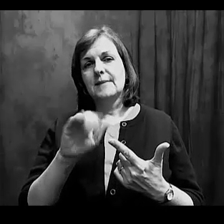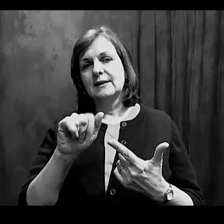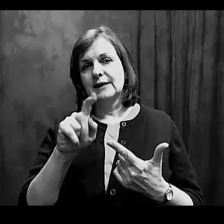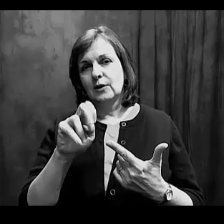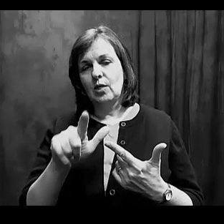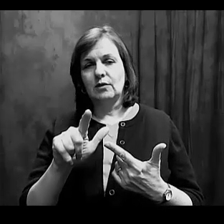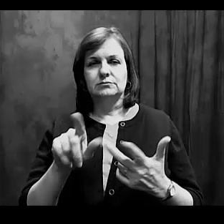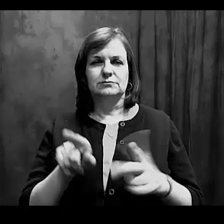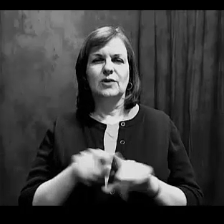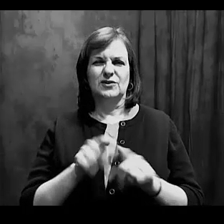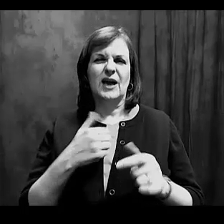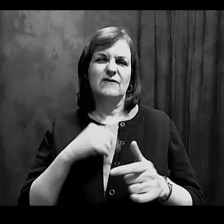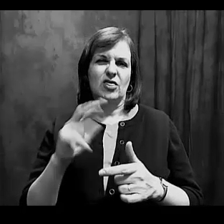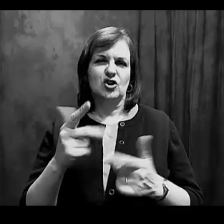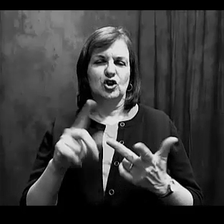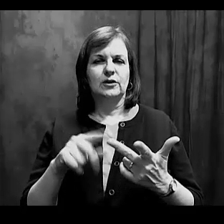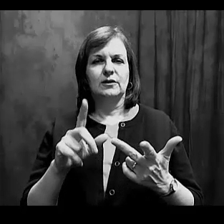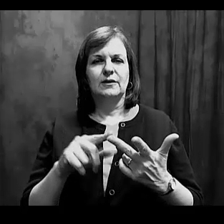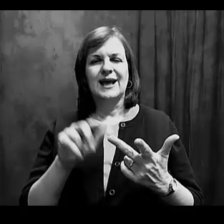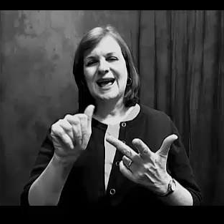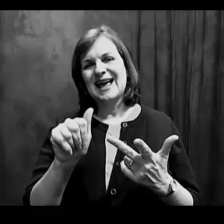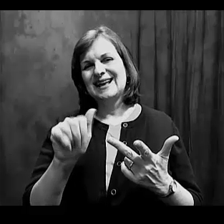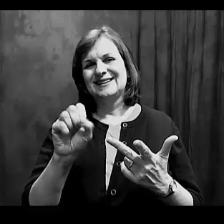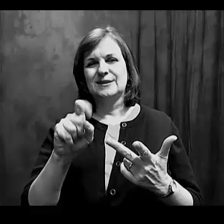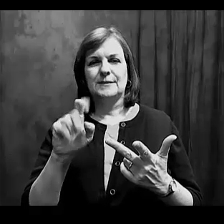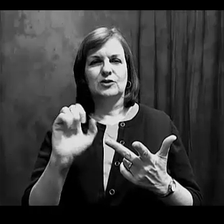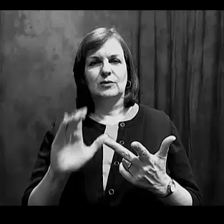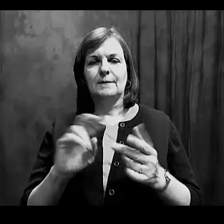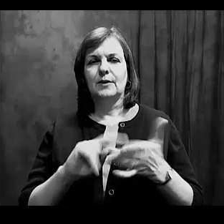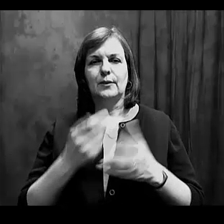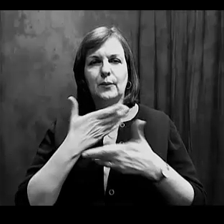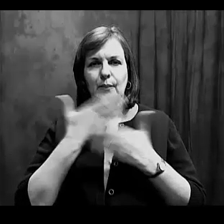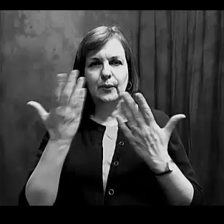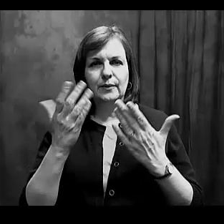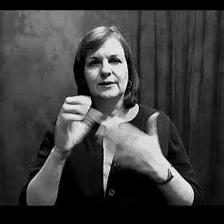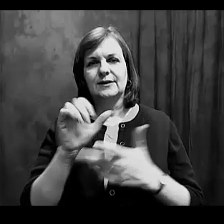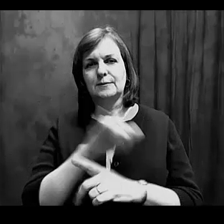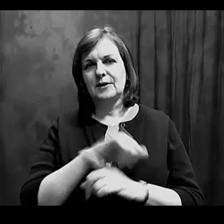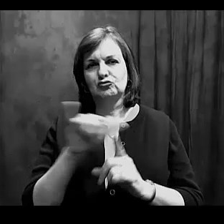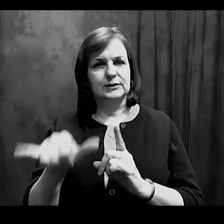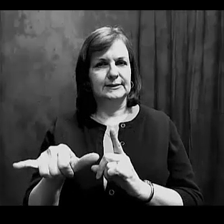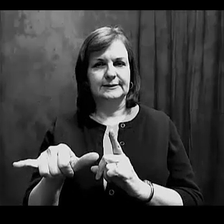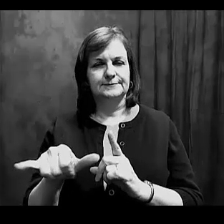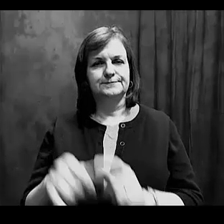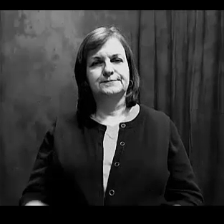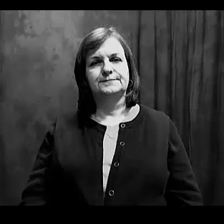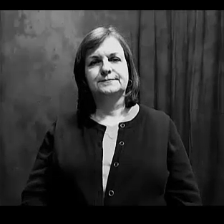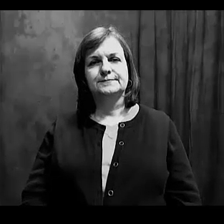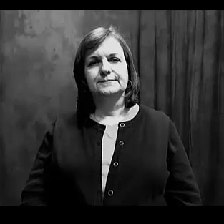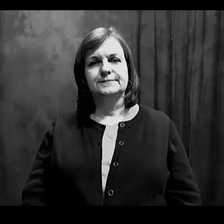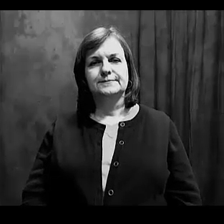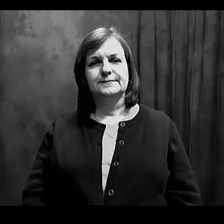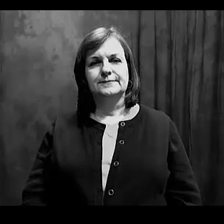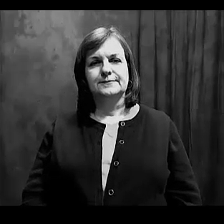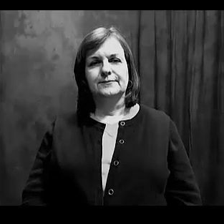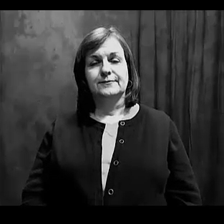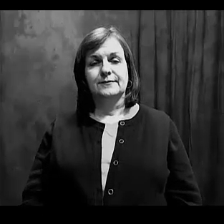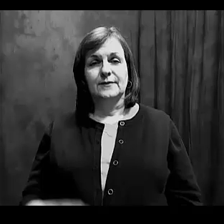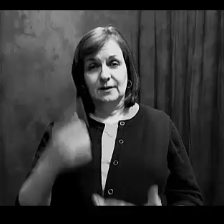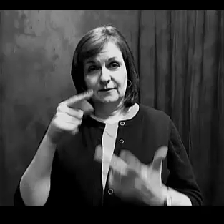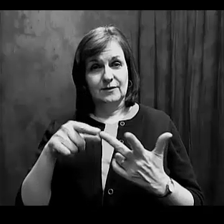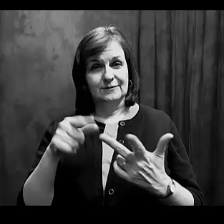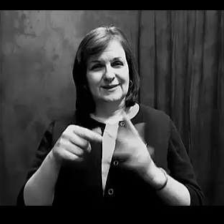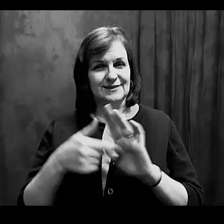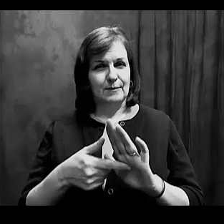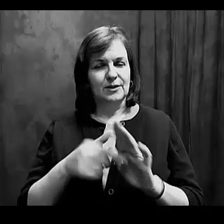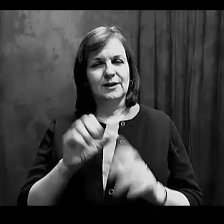bilateral symmetry. We actually have a third choice to be asymmetric or no symmetry whatsoever. So this is